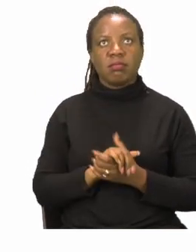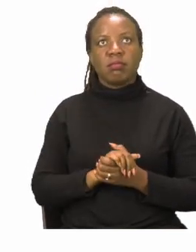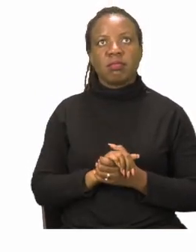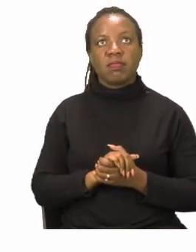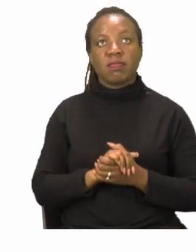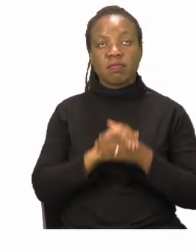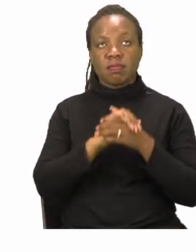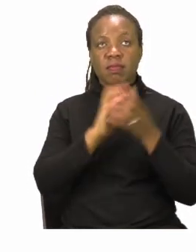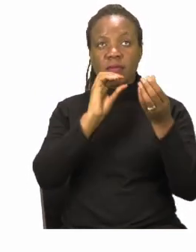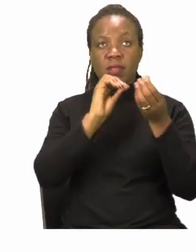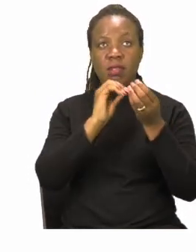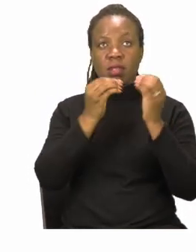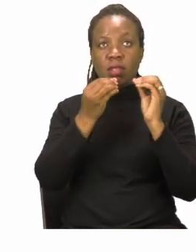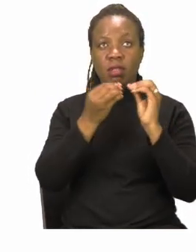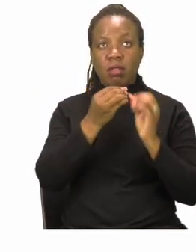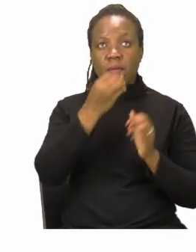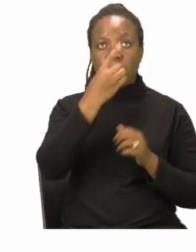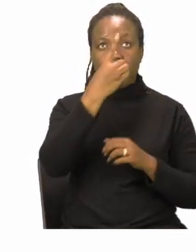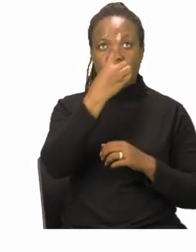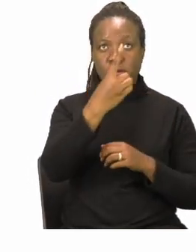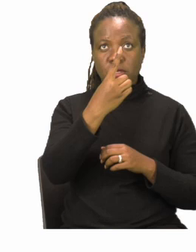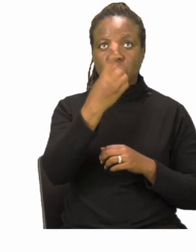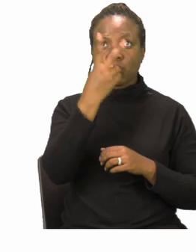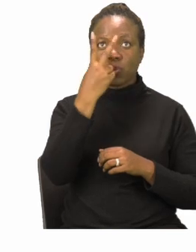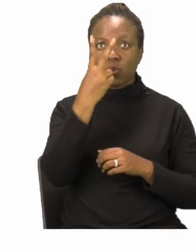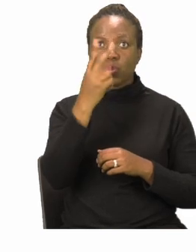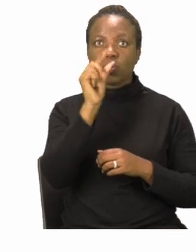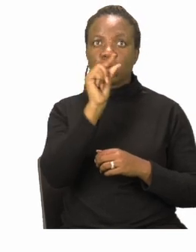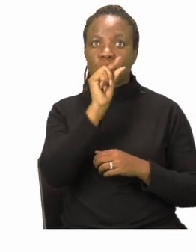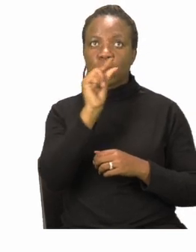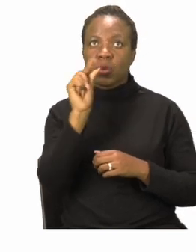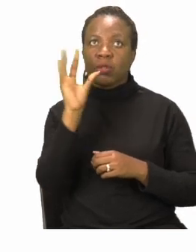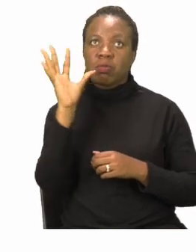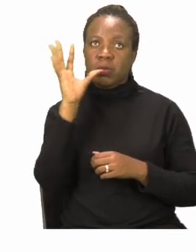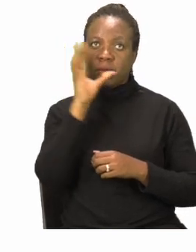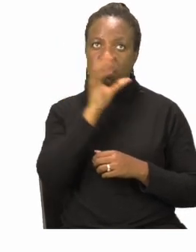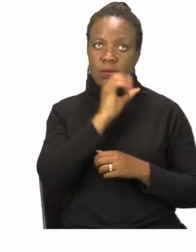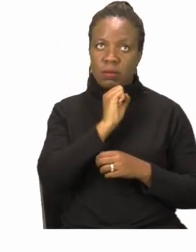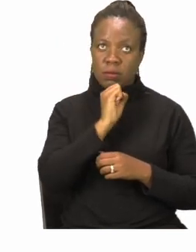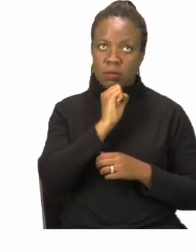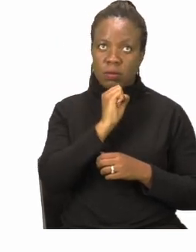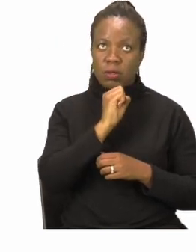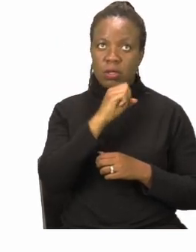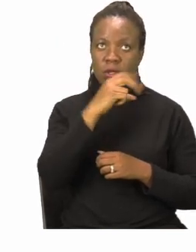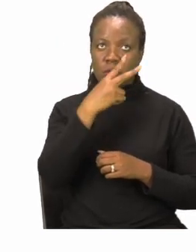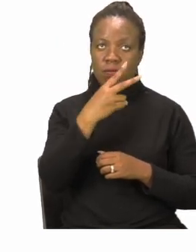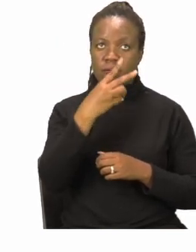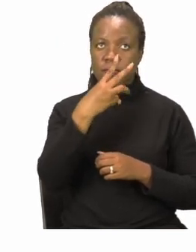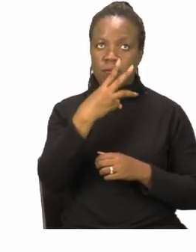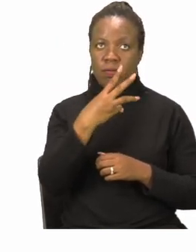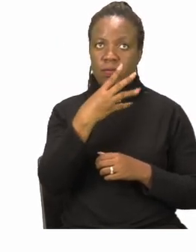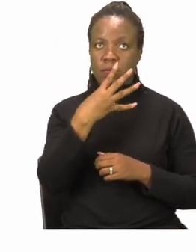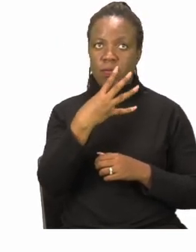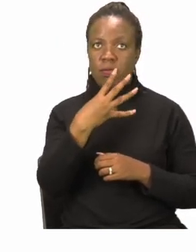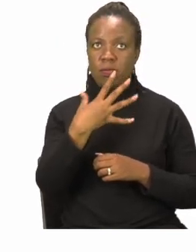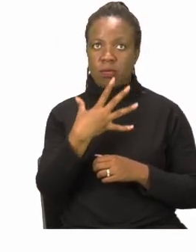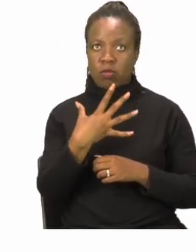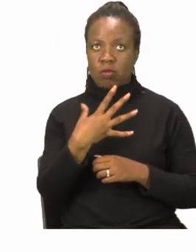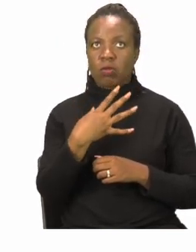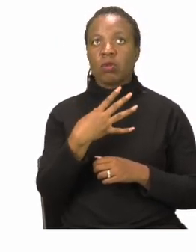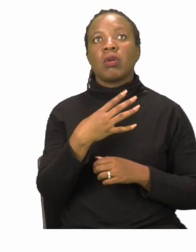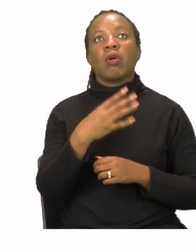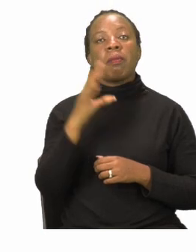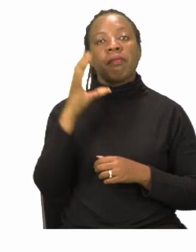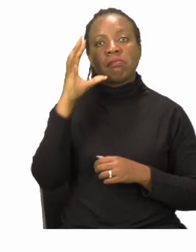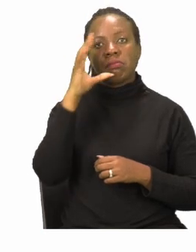2 missing words that you have to fill in. For the second up to the 5th sentence, you